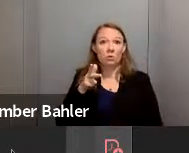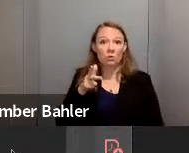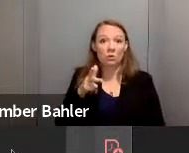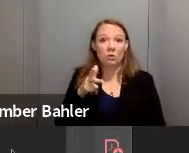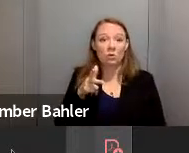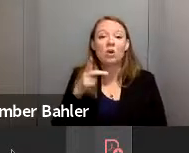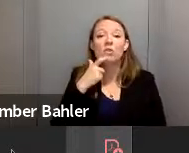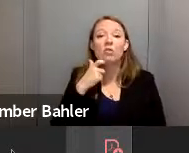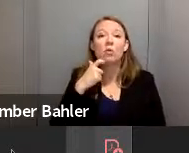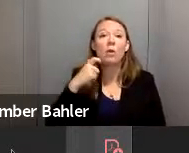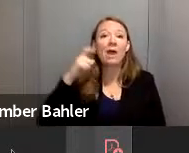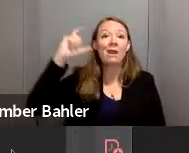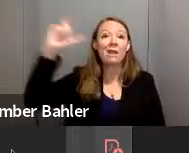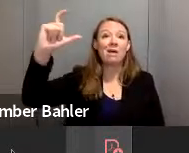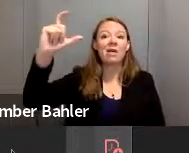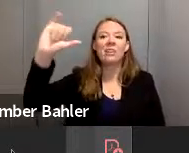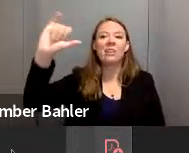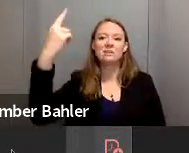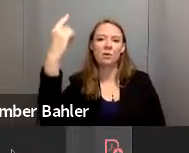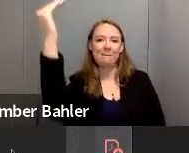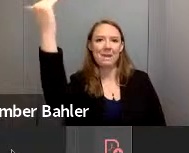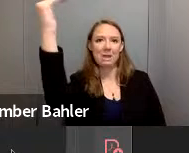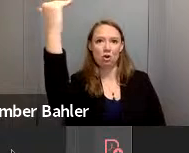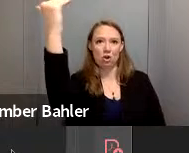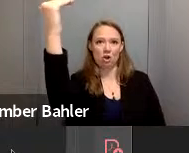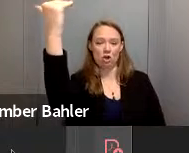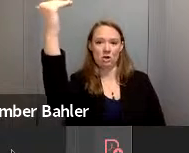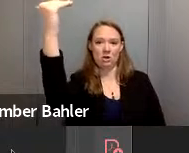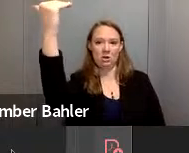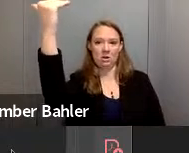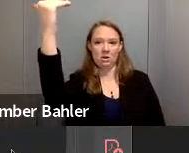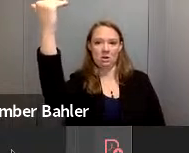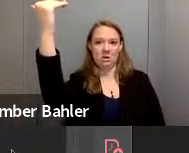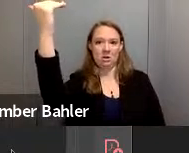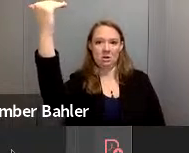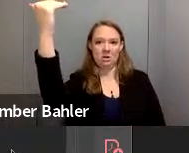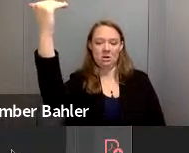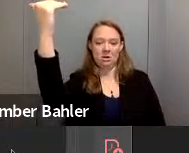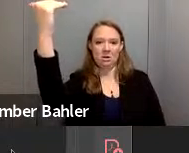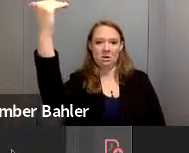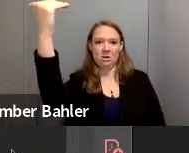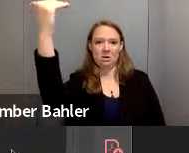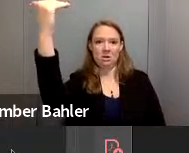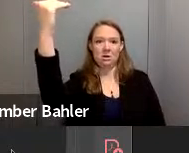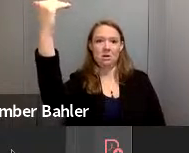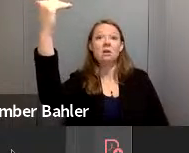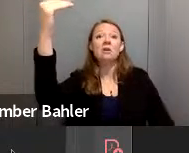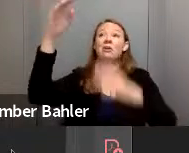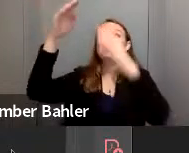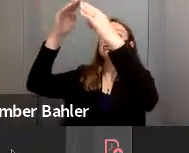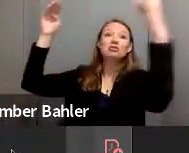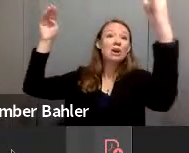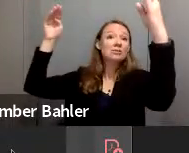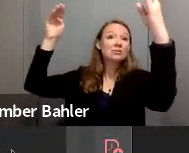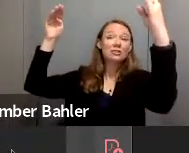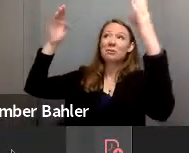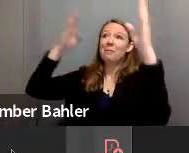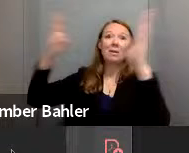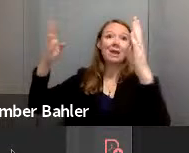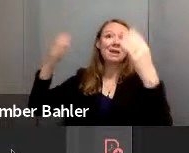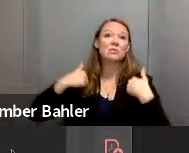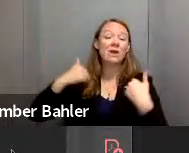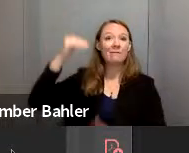represents a mirror that we will be placing up under the shelter itself that will be a